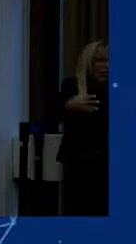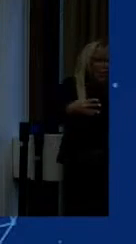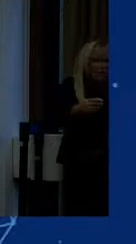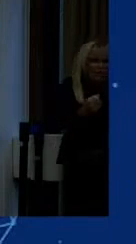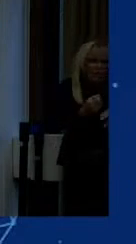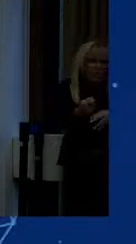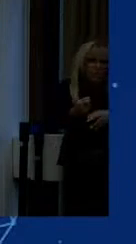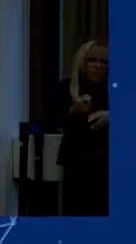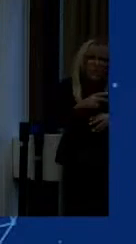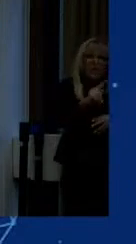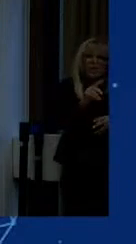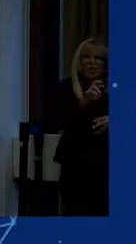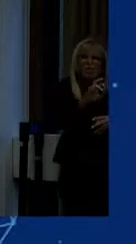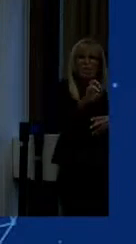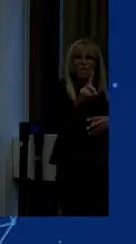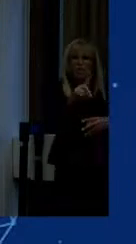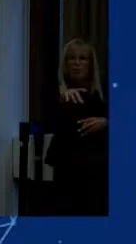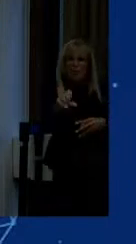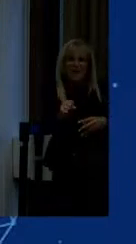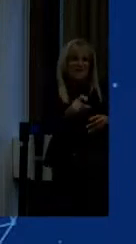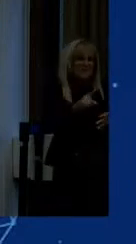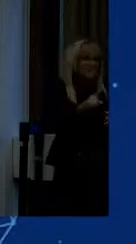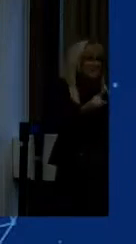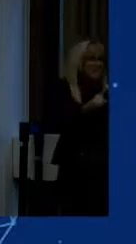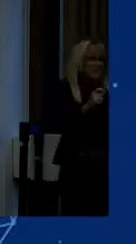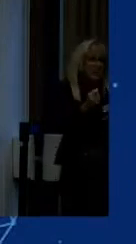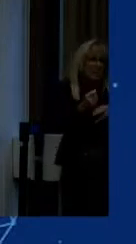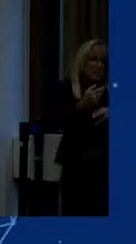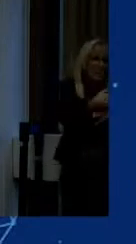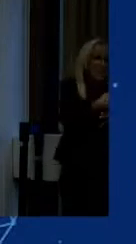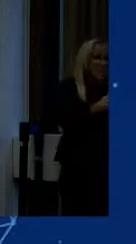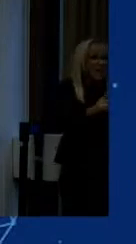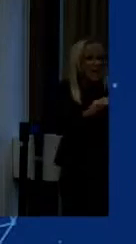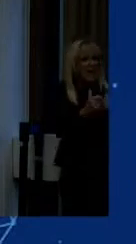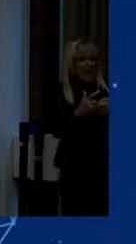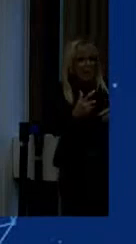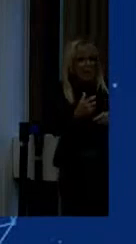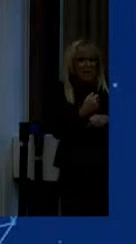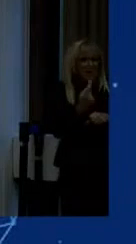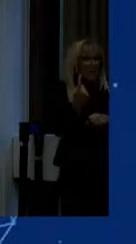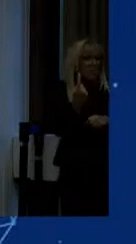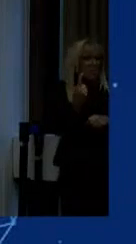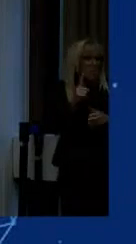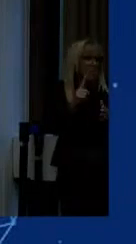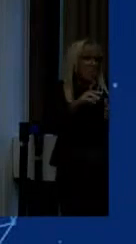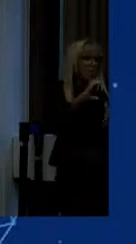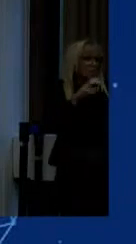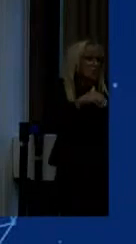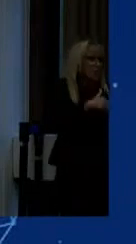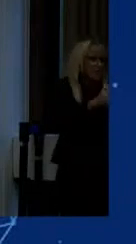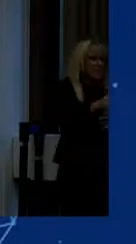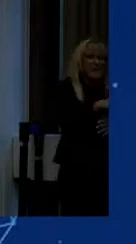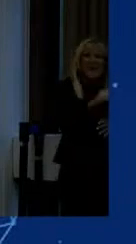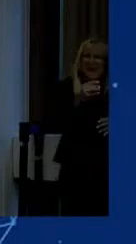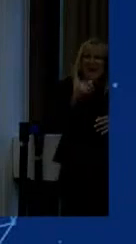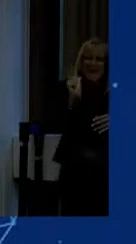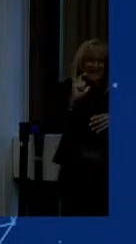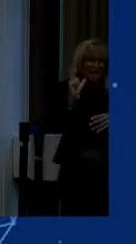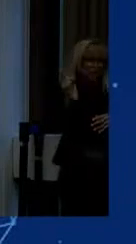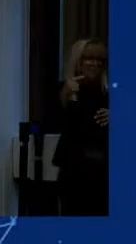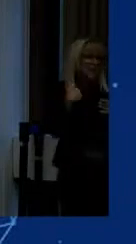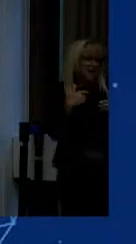surpassed ChatGPT in how long it took to get 100 billion viewers, probably because it is an outsource of Instagram and it had followers